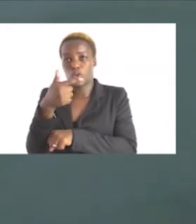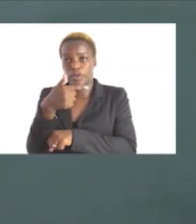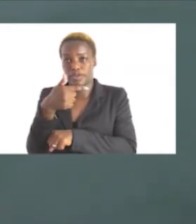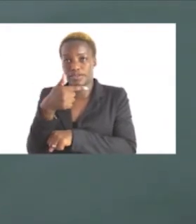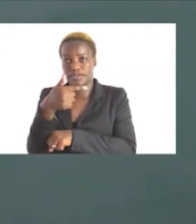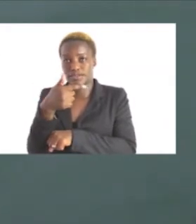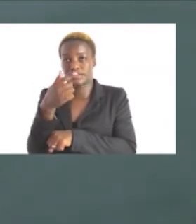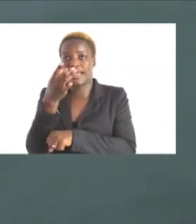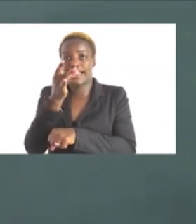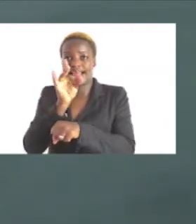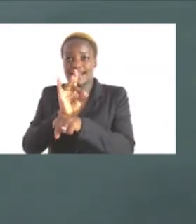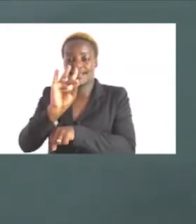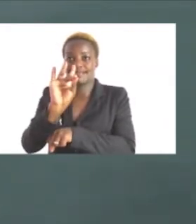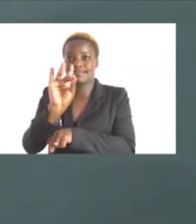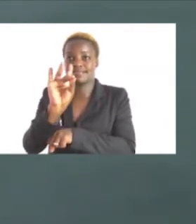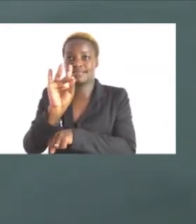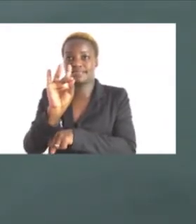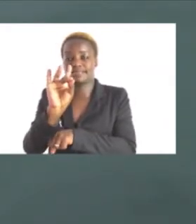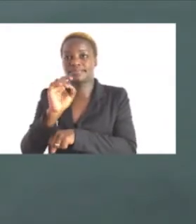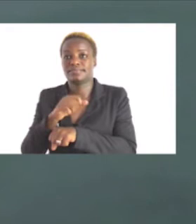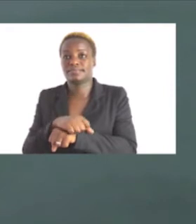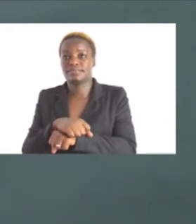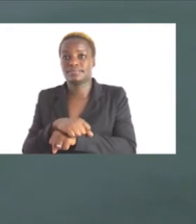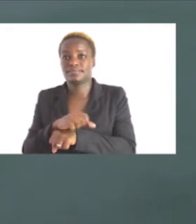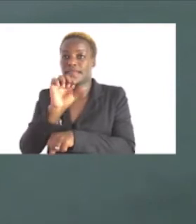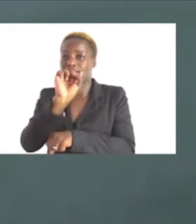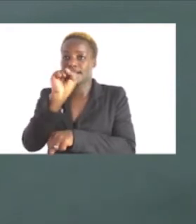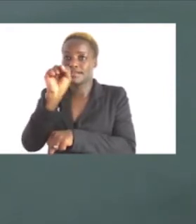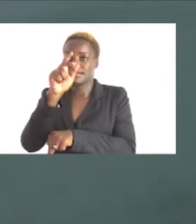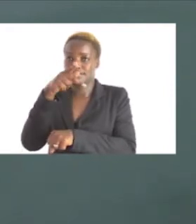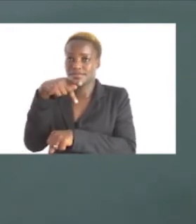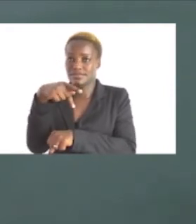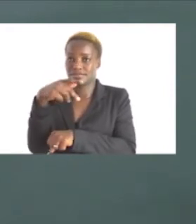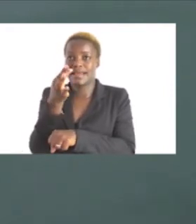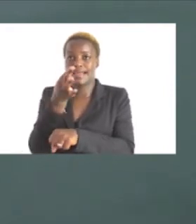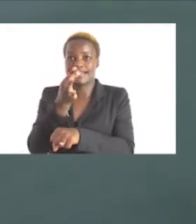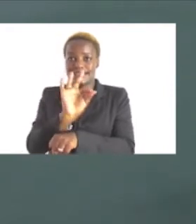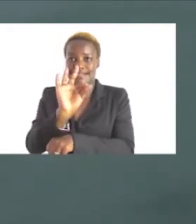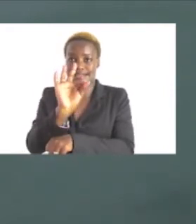August, the 8th. And then we have September, Landre,